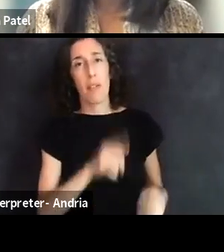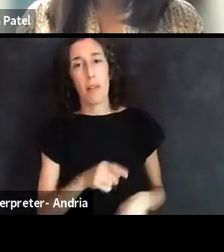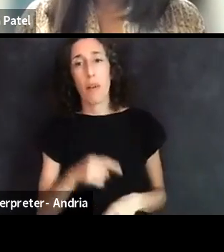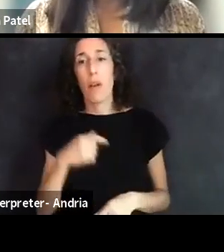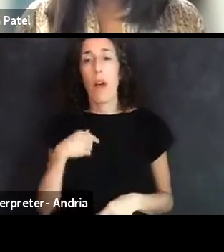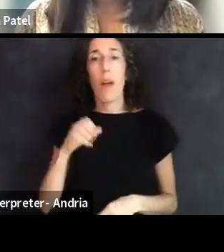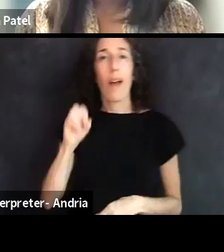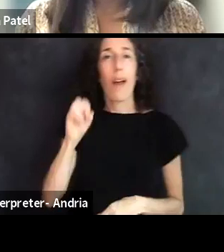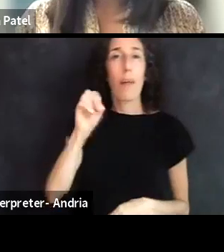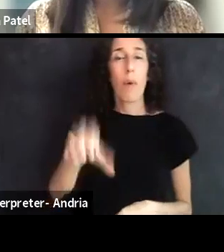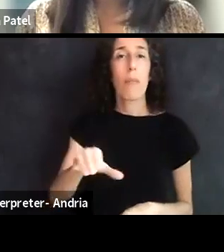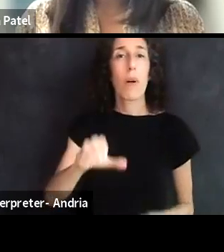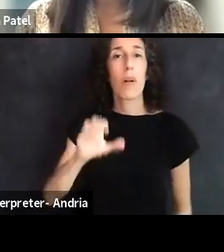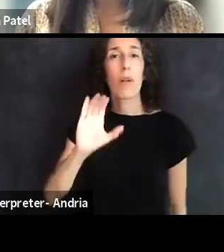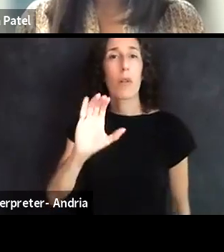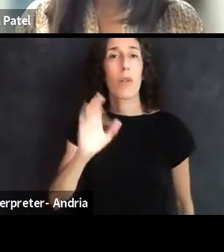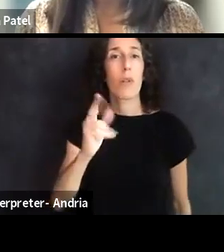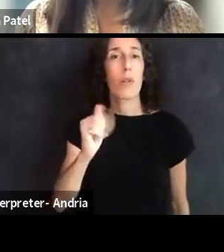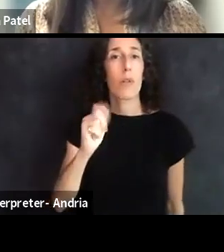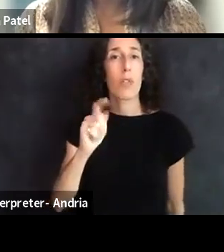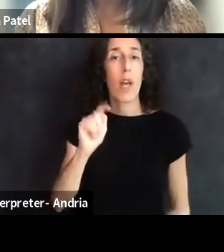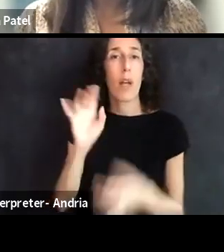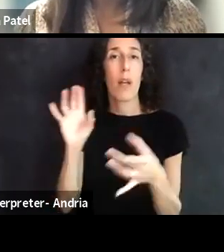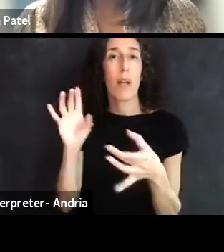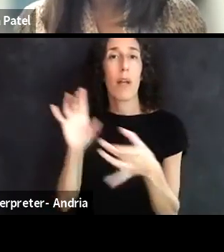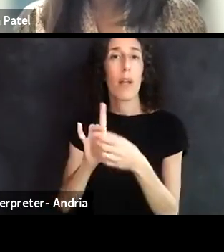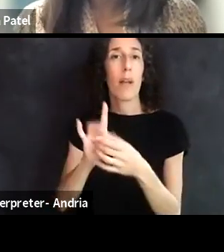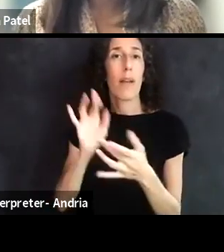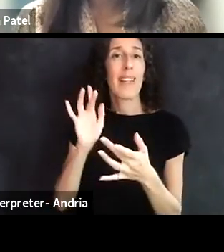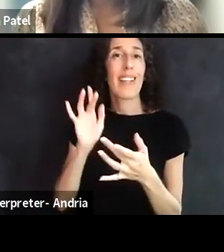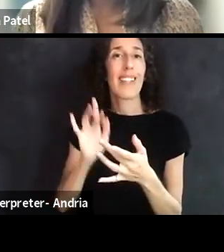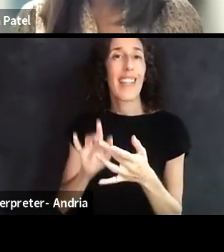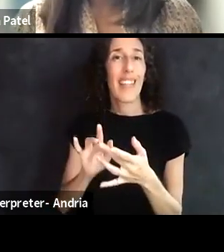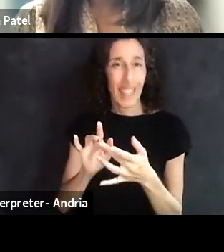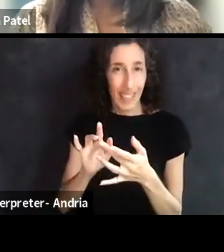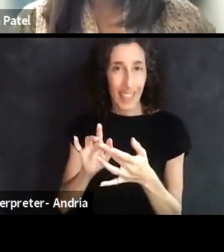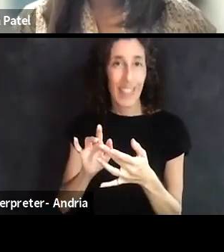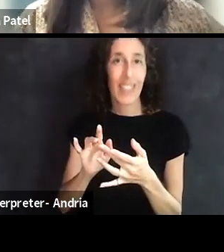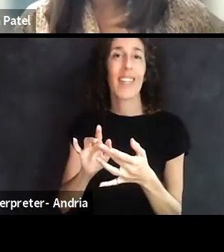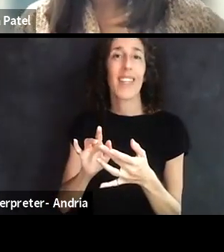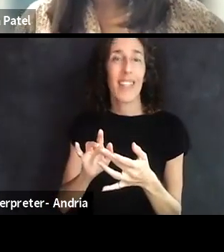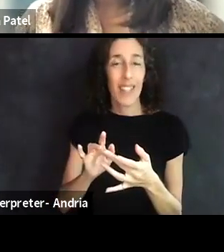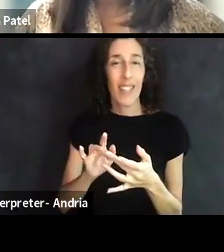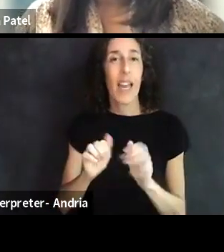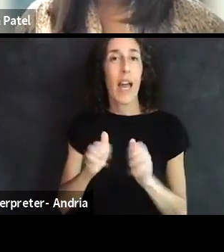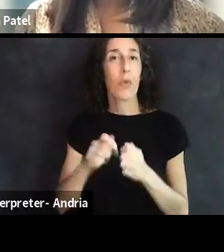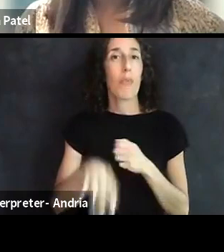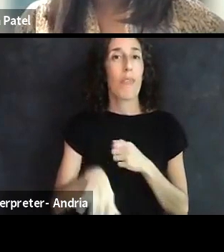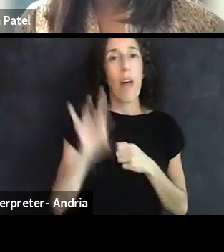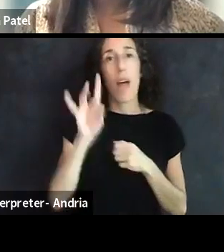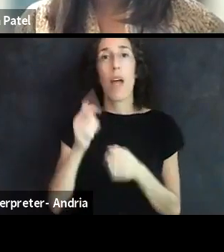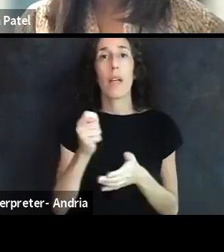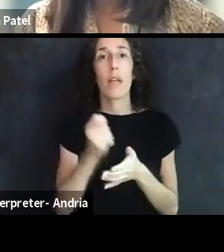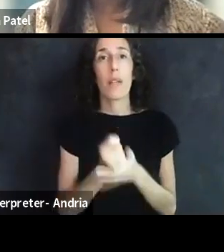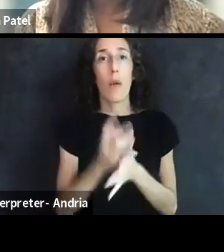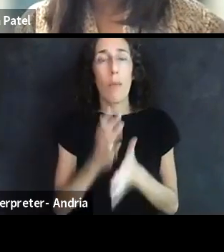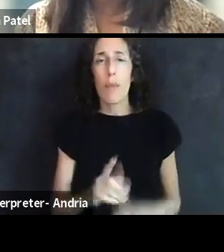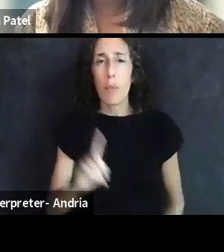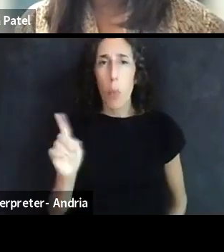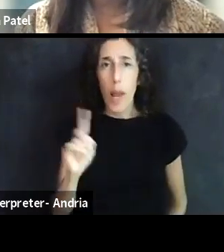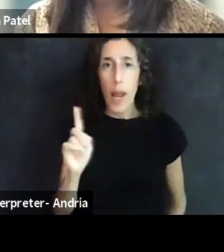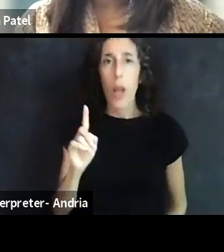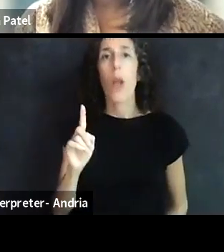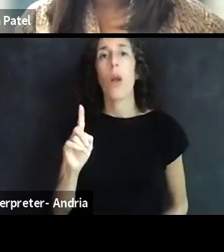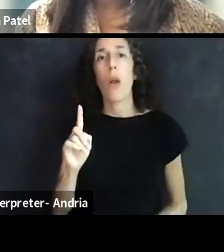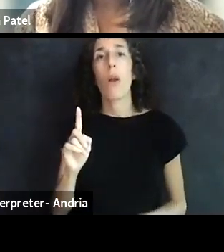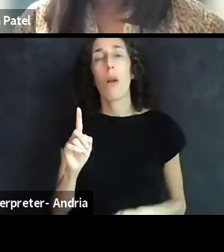the resource that we are also going to send out after for finding therapists, but if we can talk a little bit